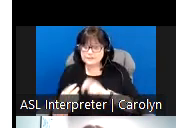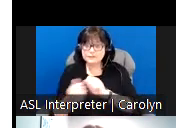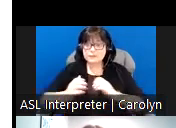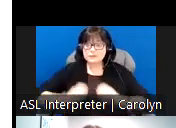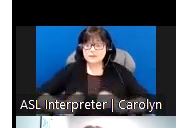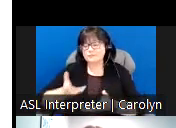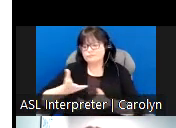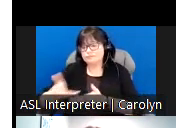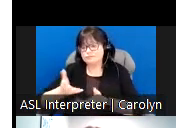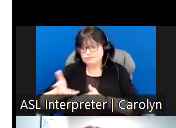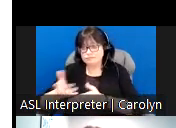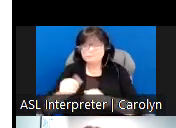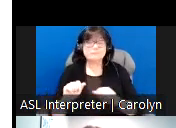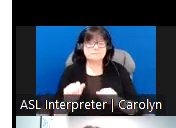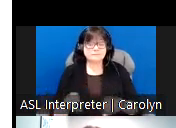please.